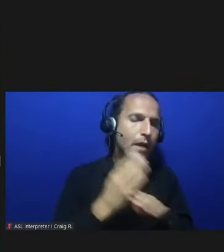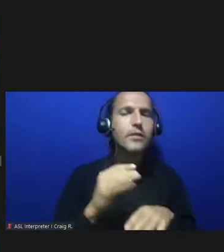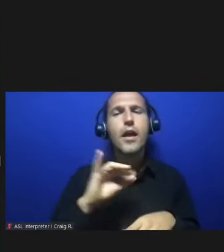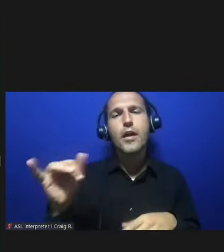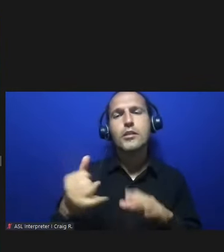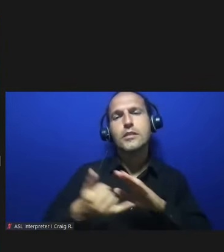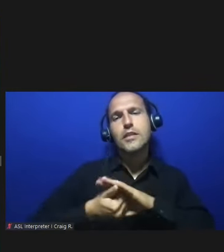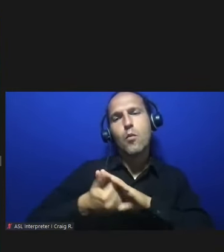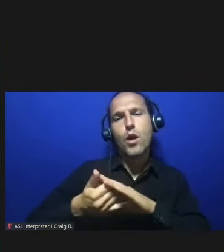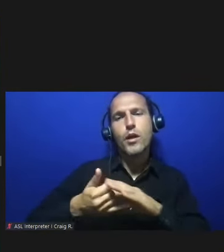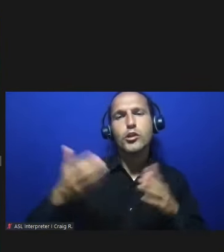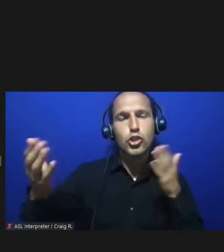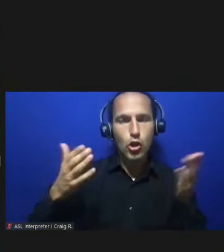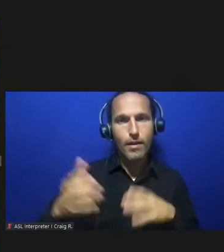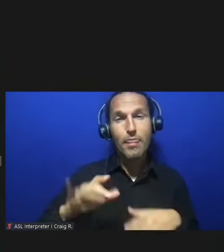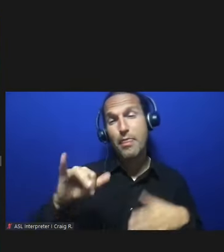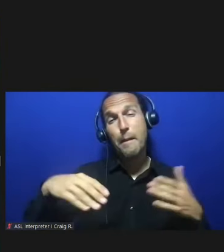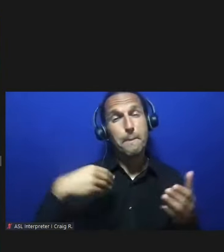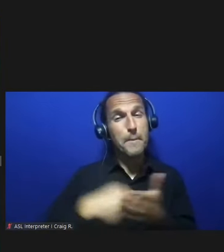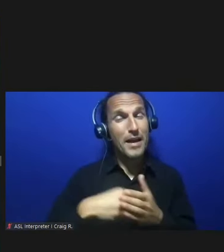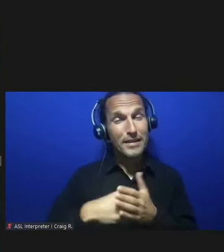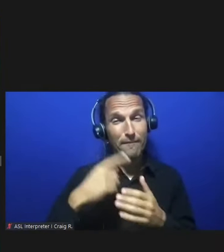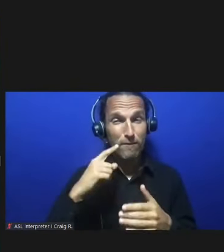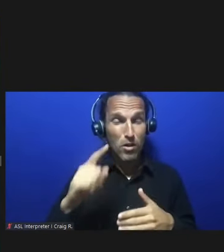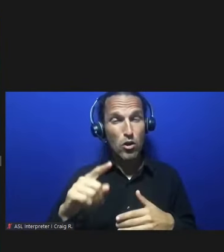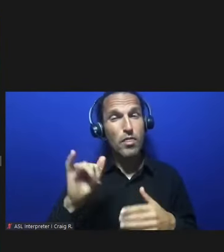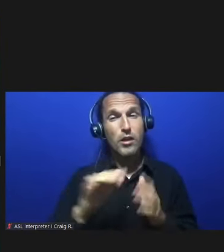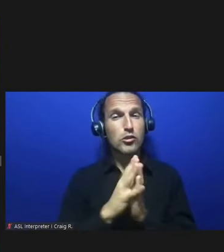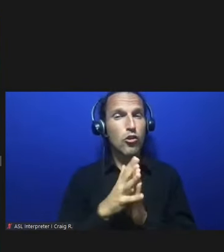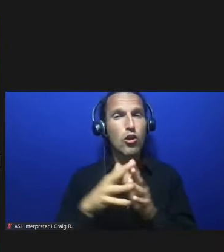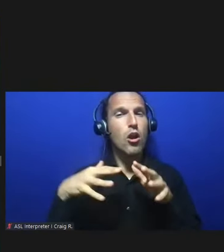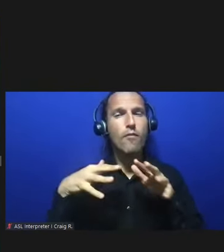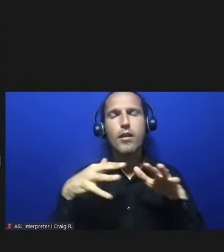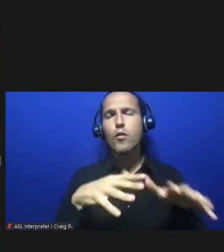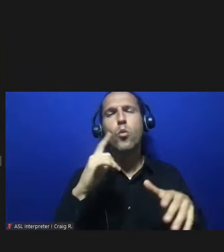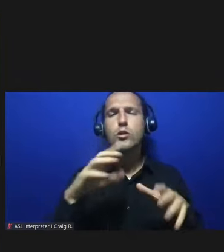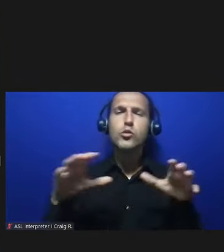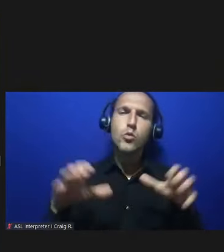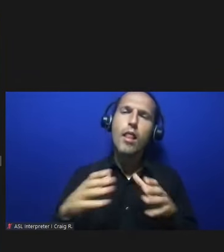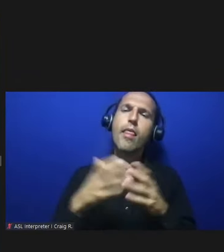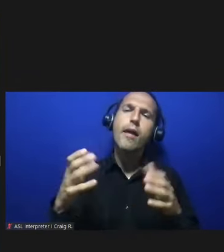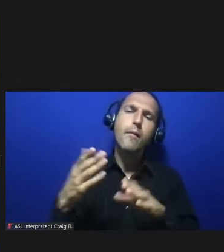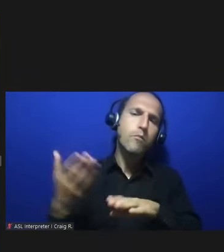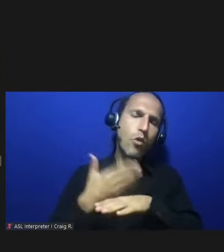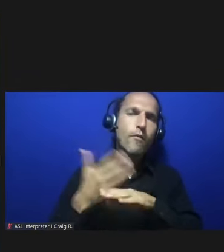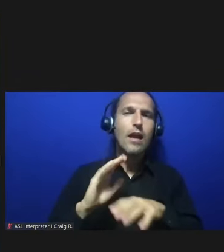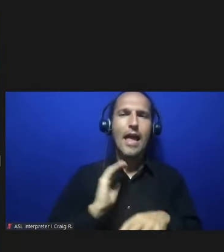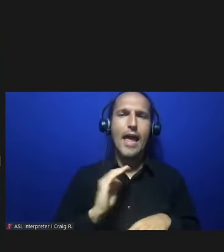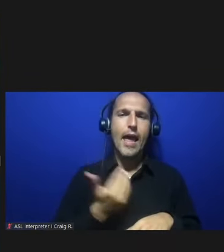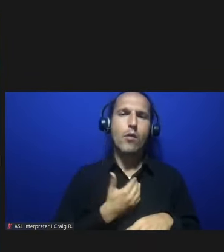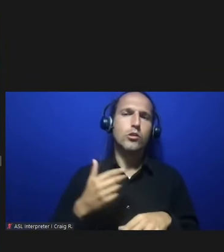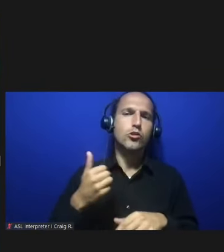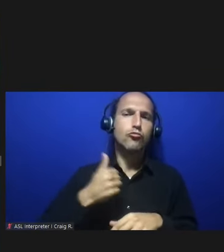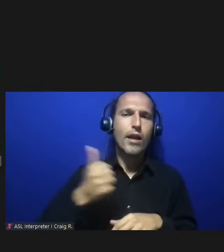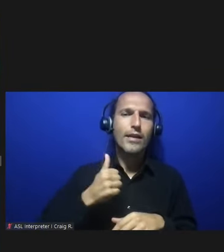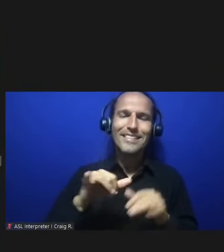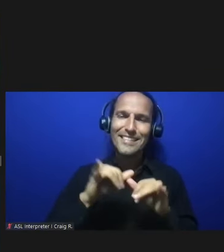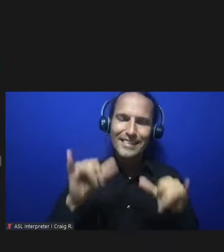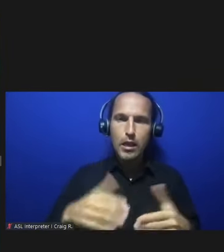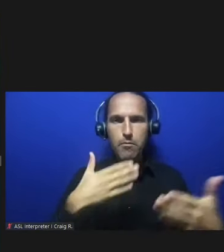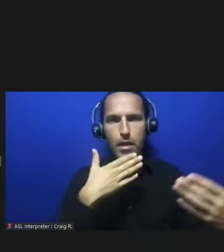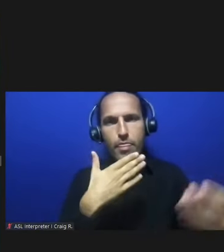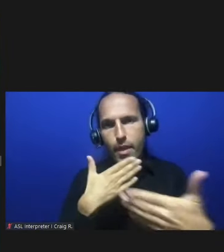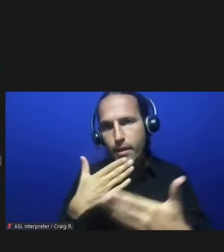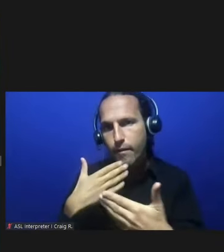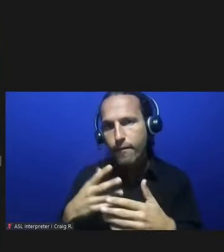service. The money that congestion pricing will bring in will do so much to improve our transit system. Thank you very much.